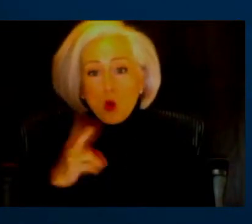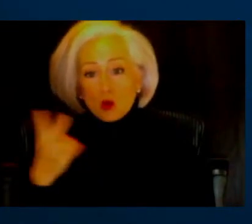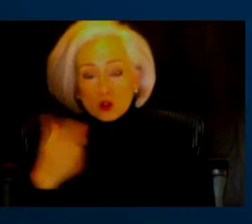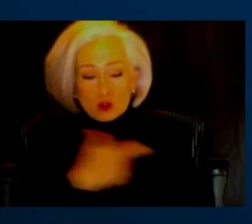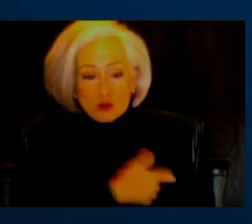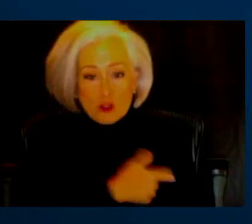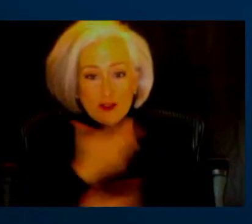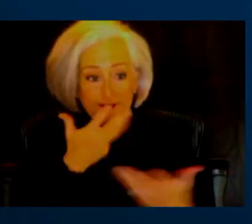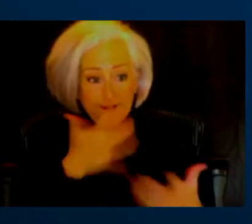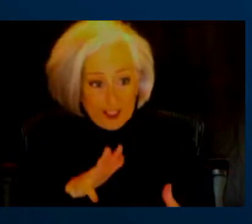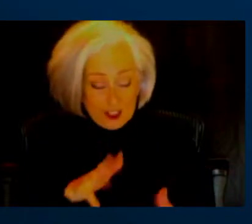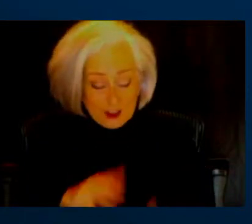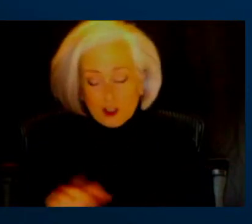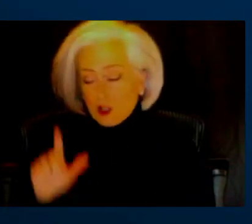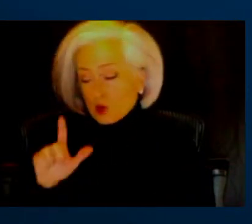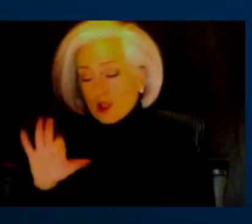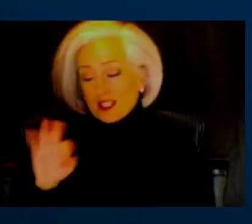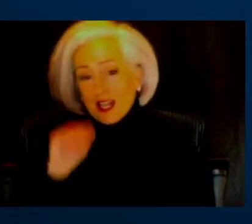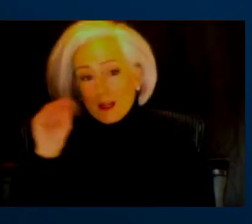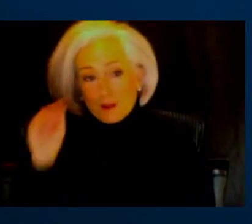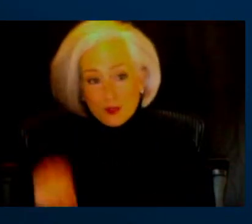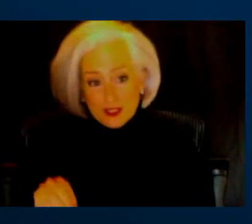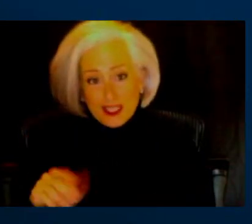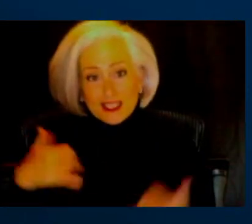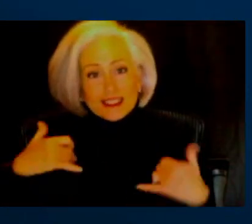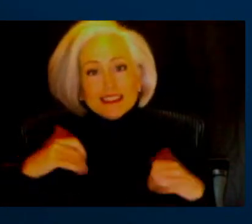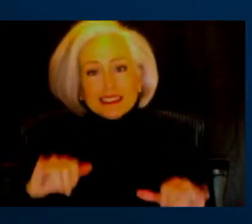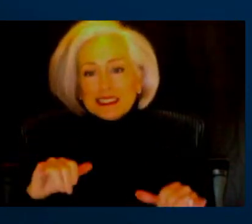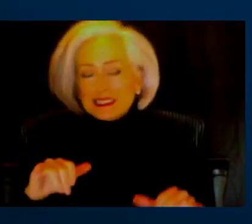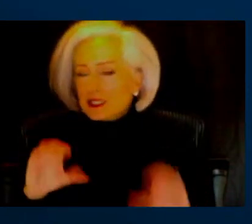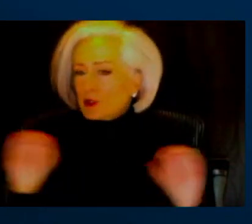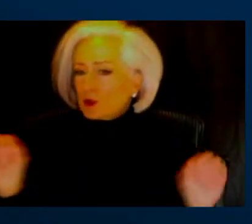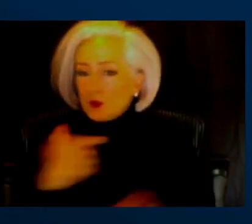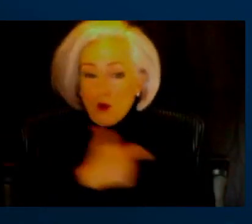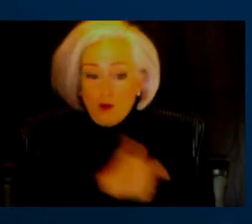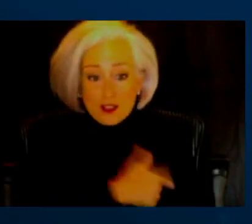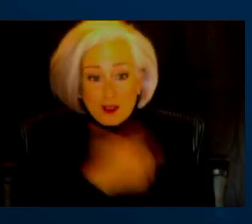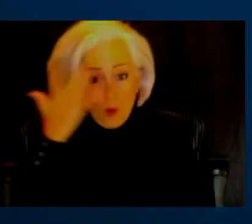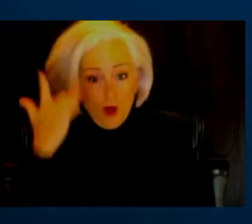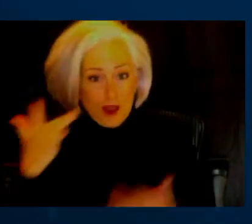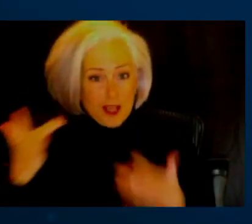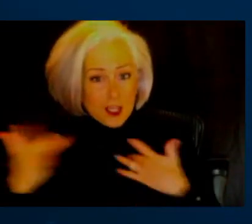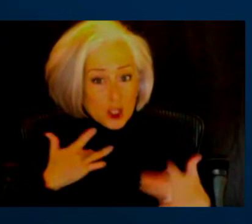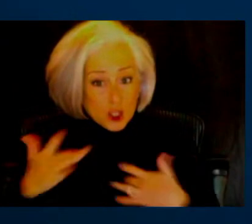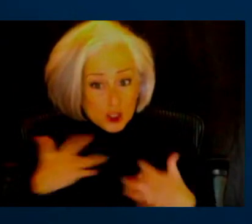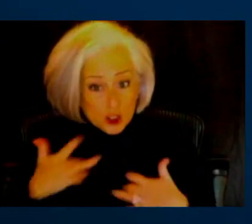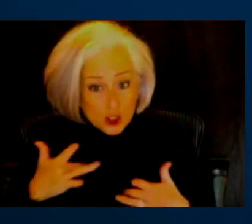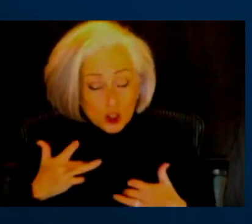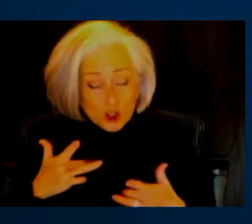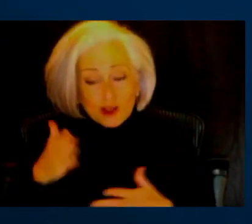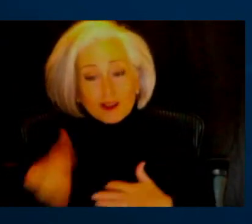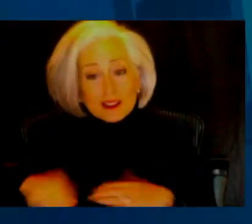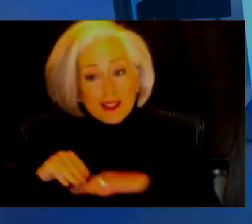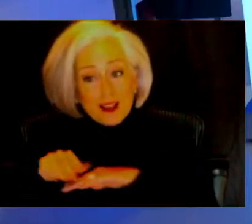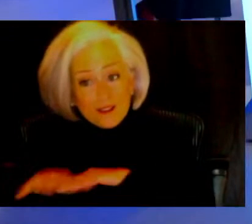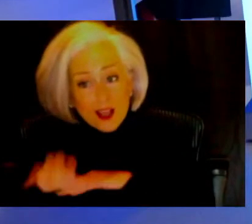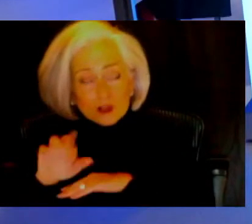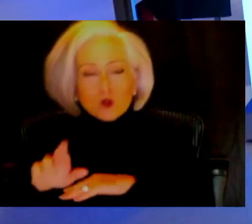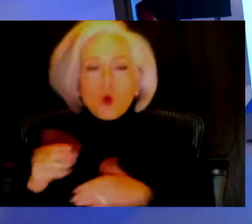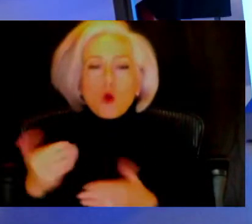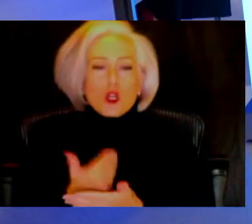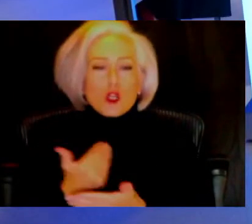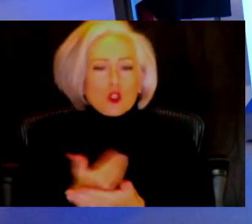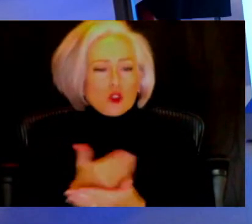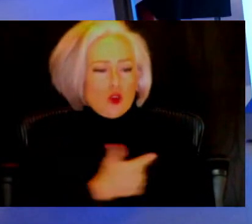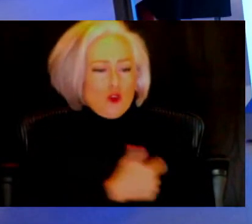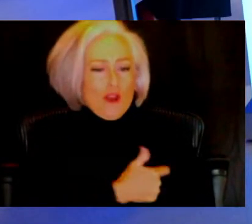still unvaccinated because they have fears of potential side effects or just the newness of the vaccine. So they still have many questions. So we want to turn to our